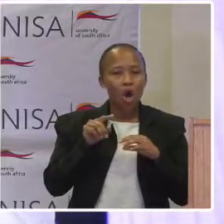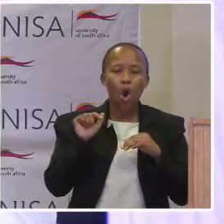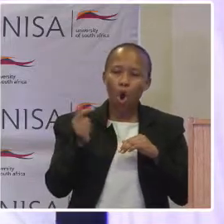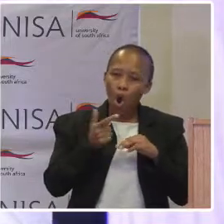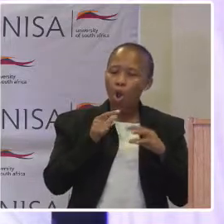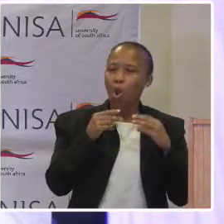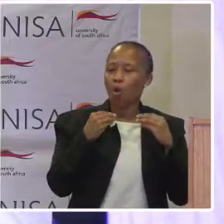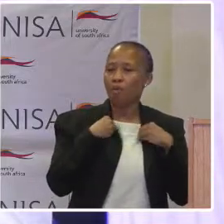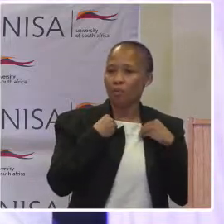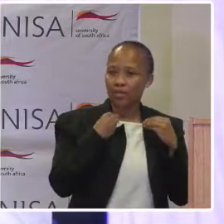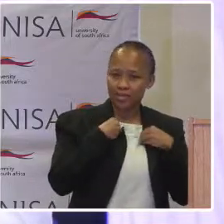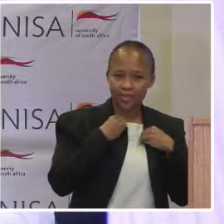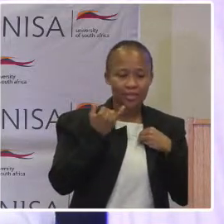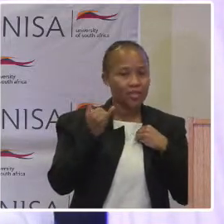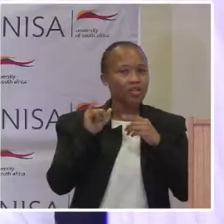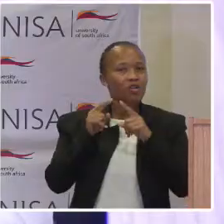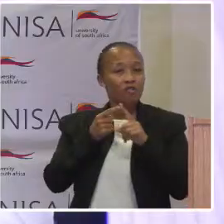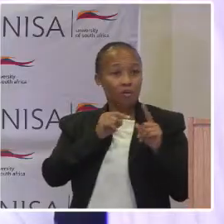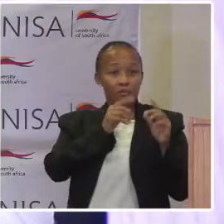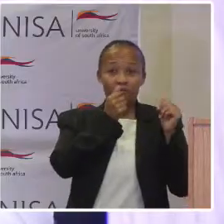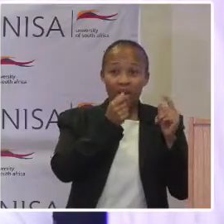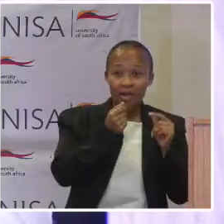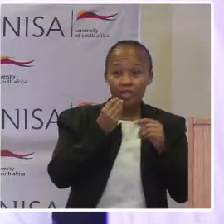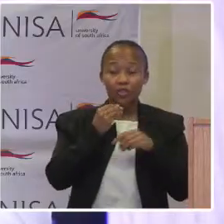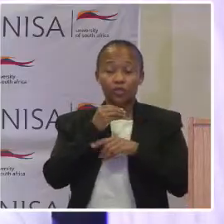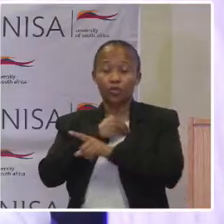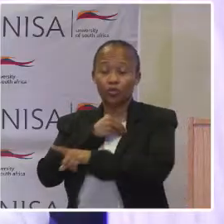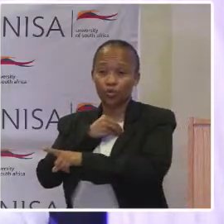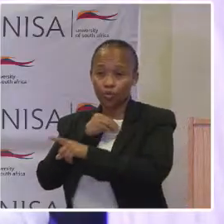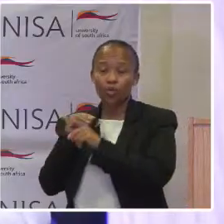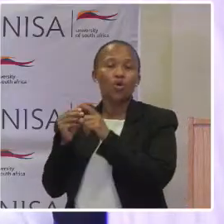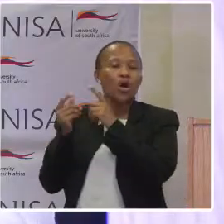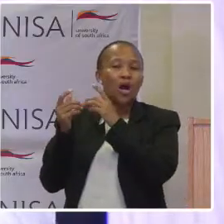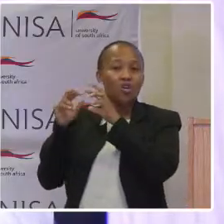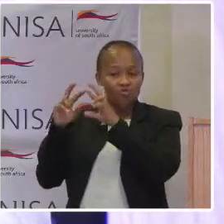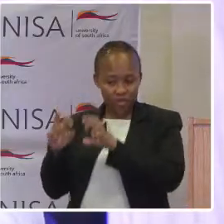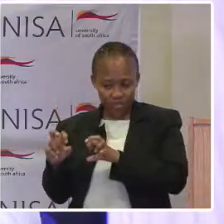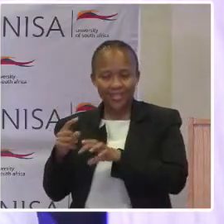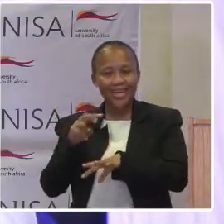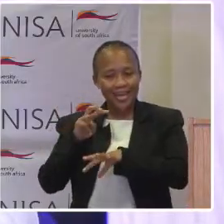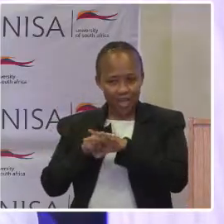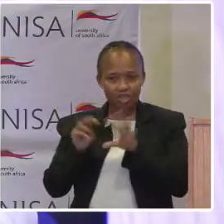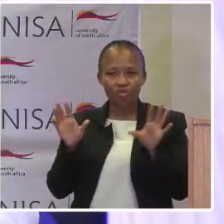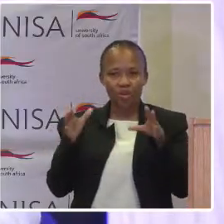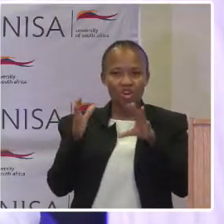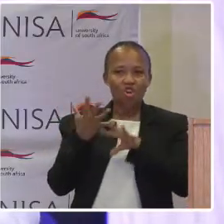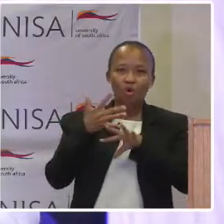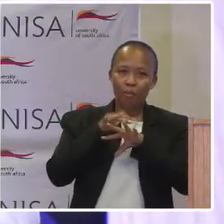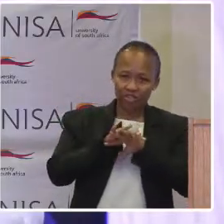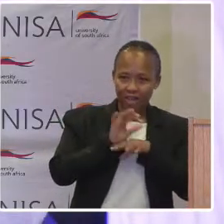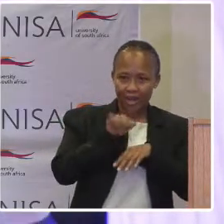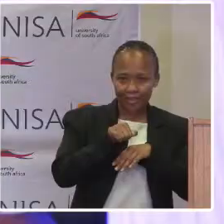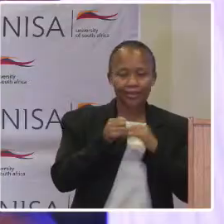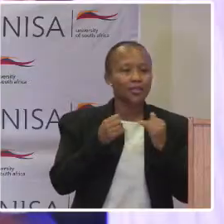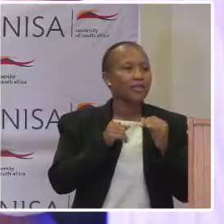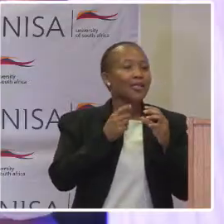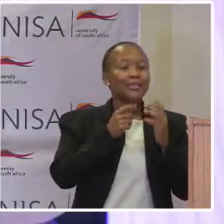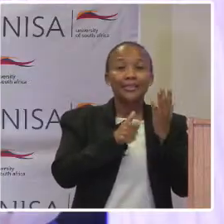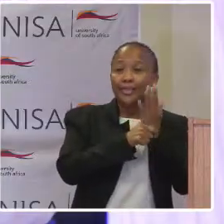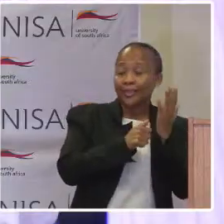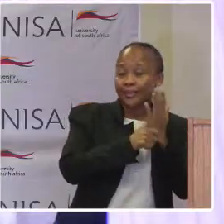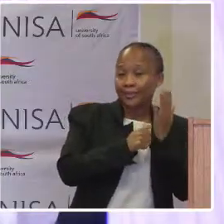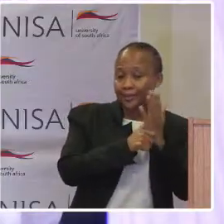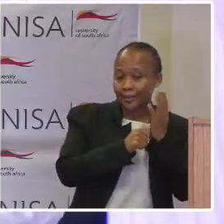from publicly financed research needs to be commercialized. So your taxpayers or your